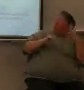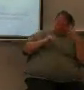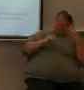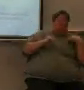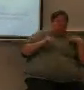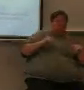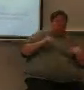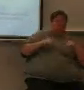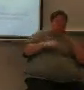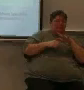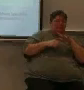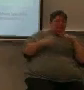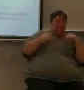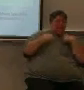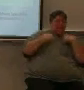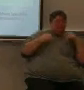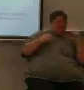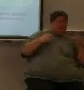here.